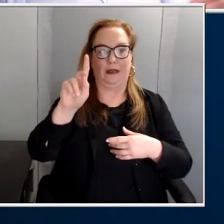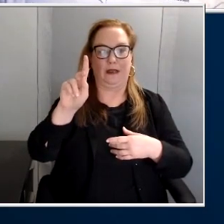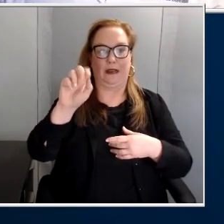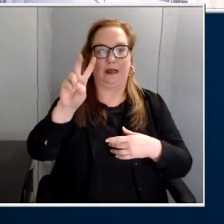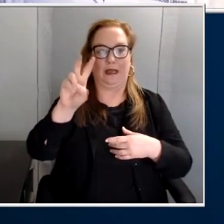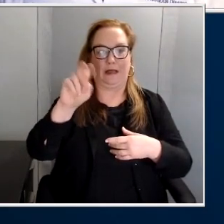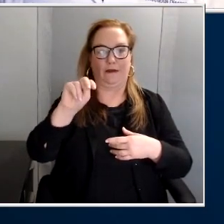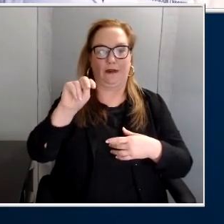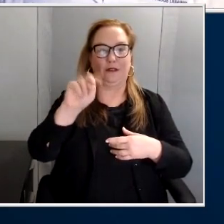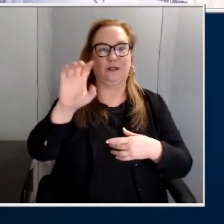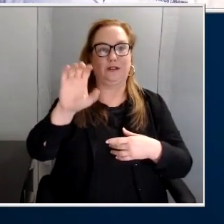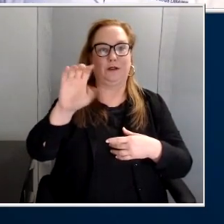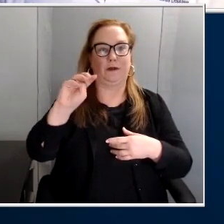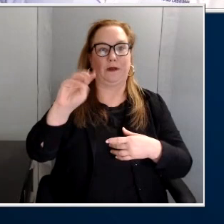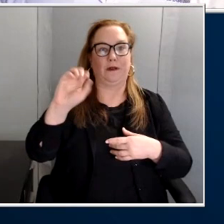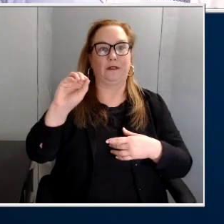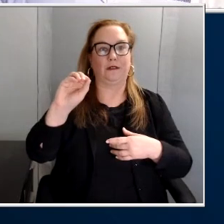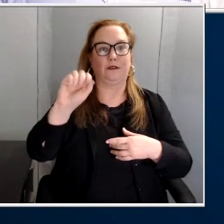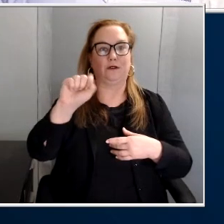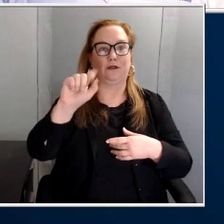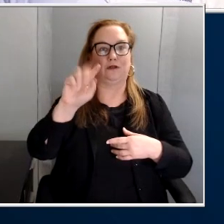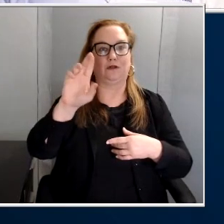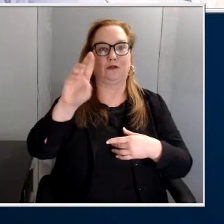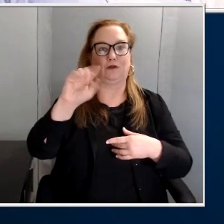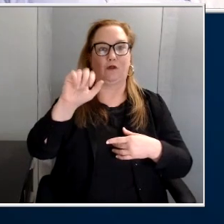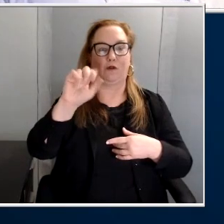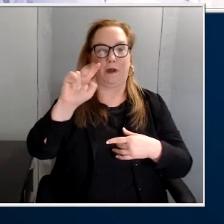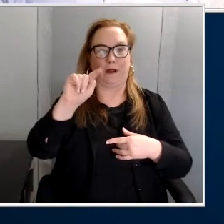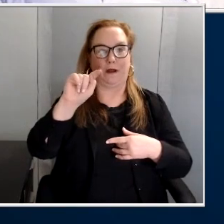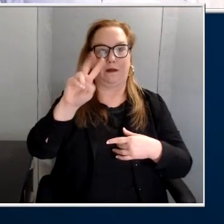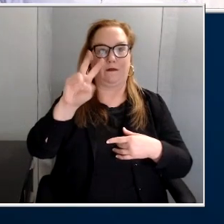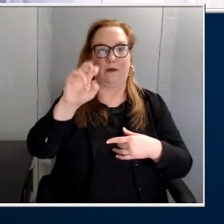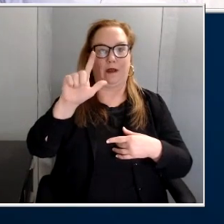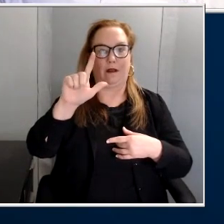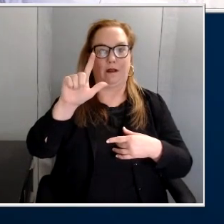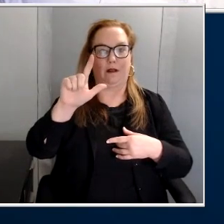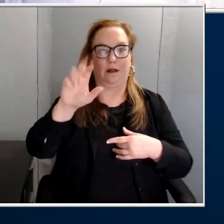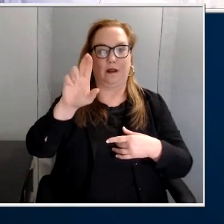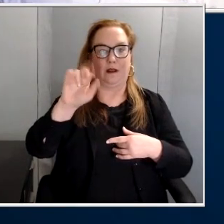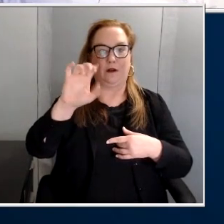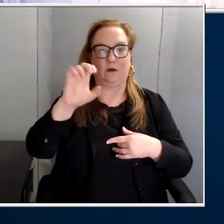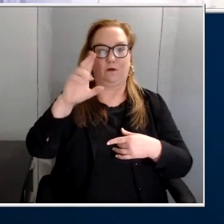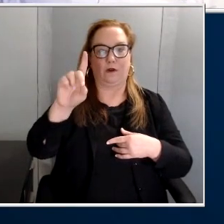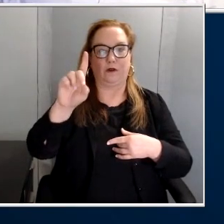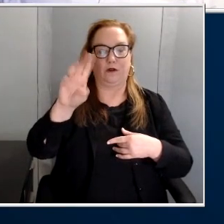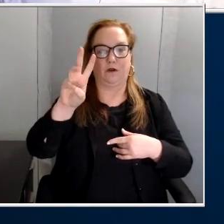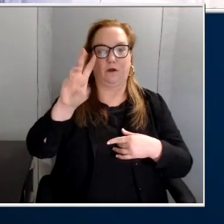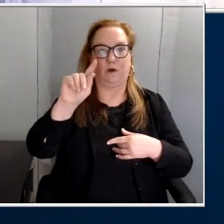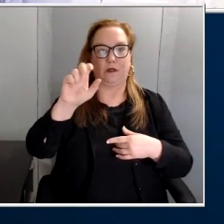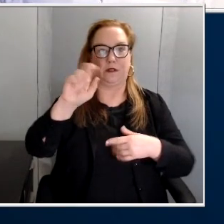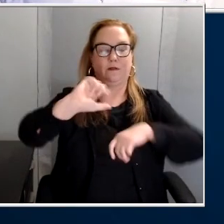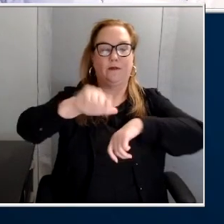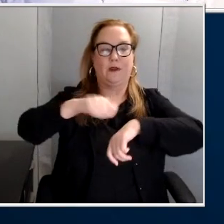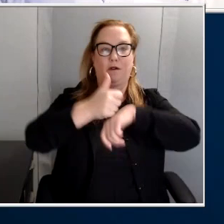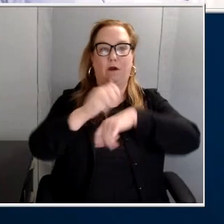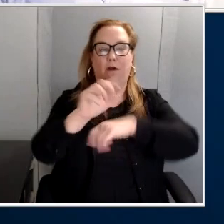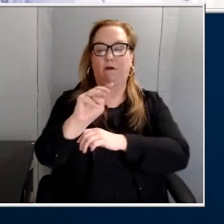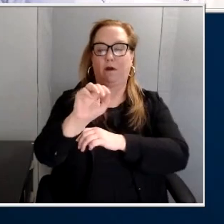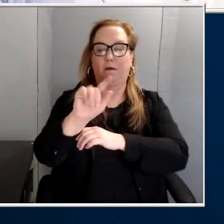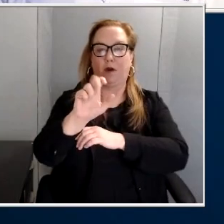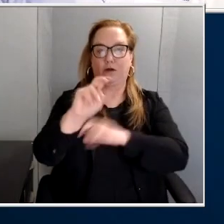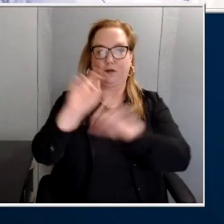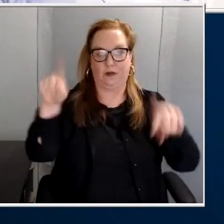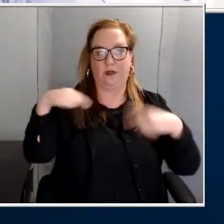Officer at Stormont Vale Health; and Dr. Richard Watson, co-founder of Motion. All these good folks have been on the program